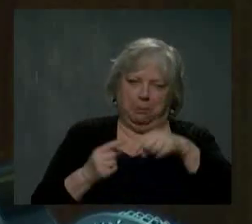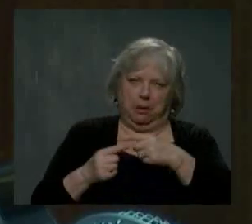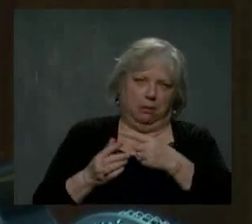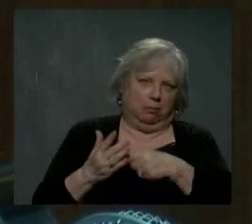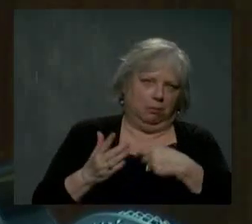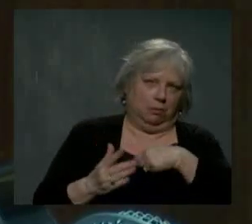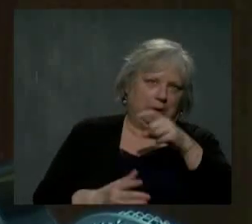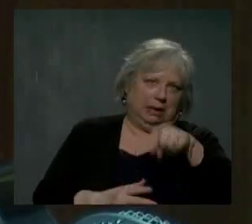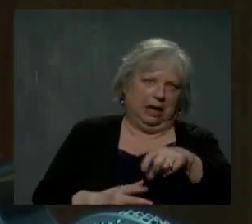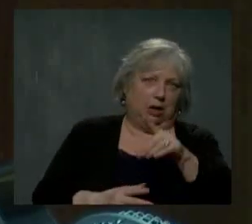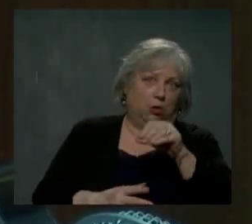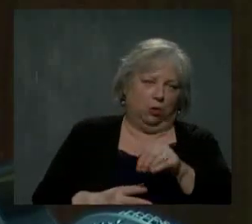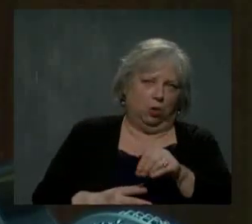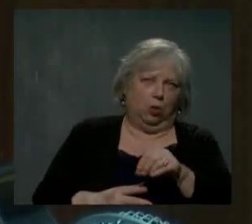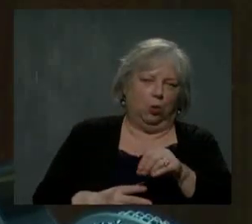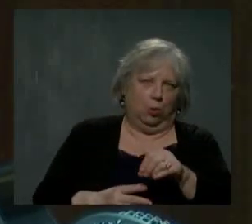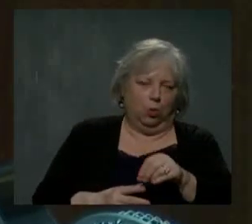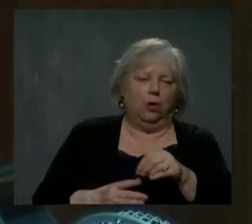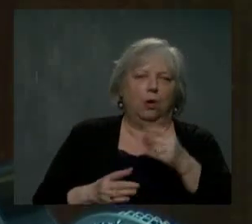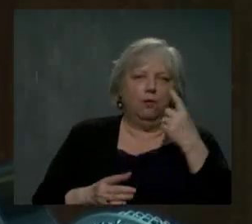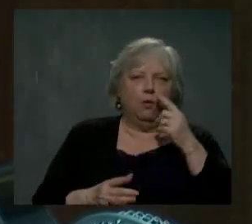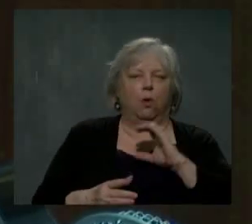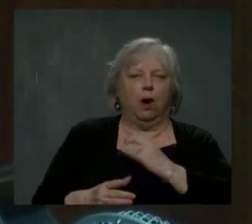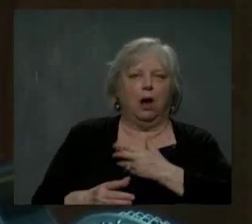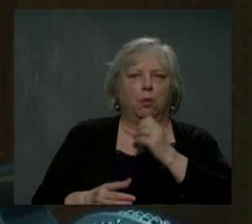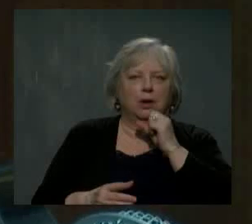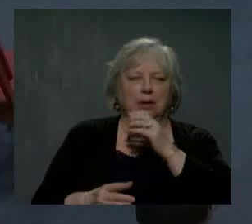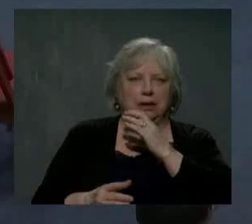to do strategically for our senior population.